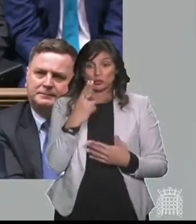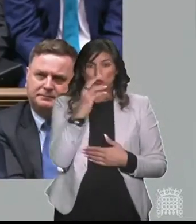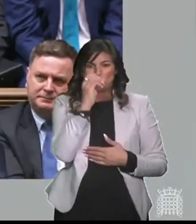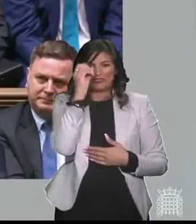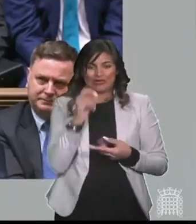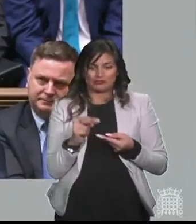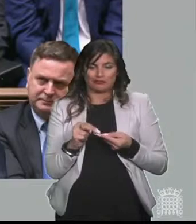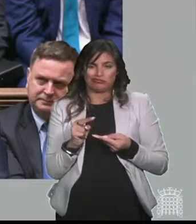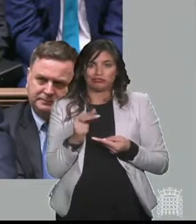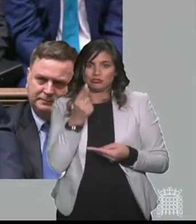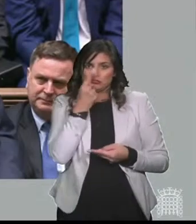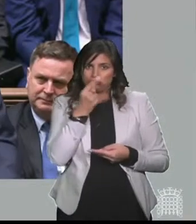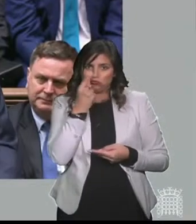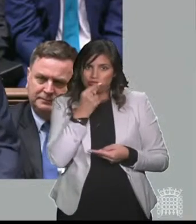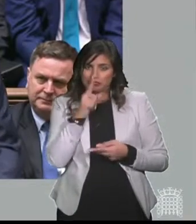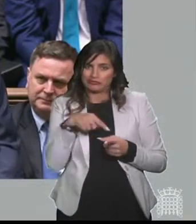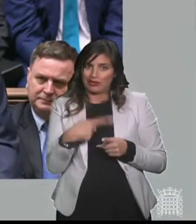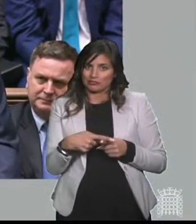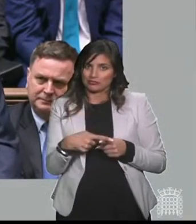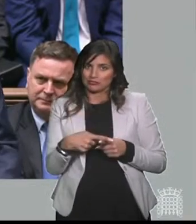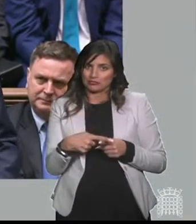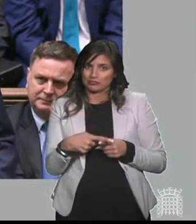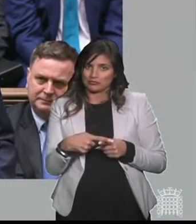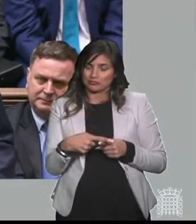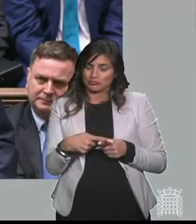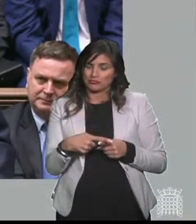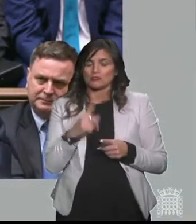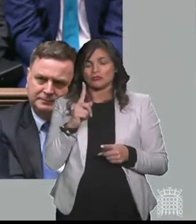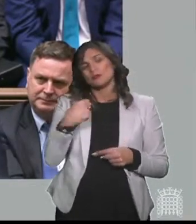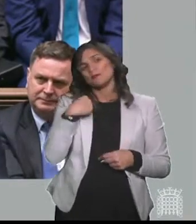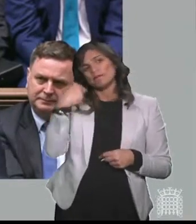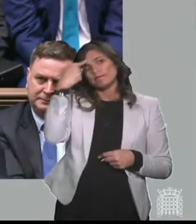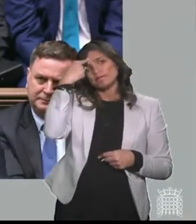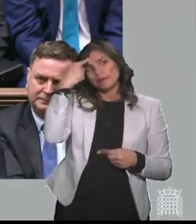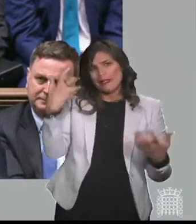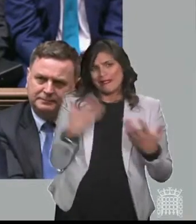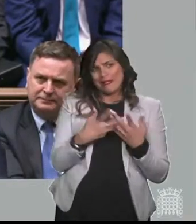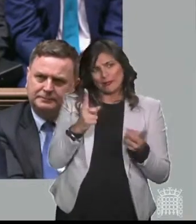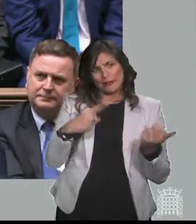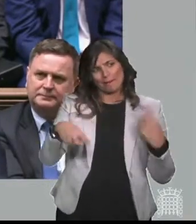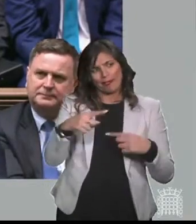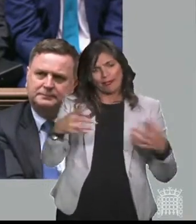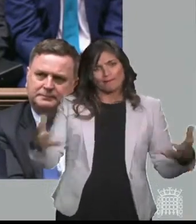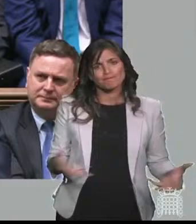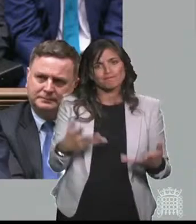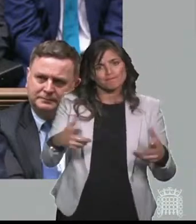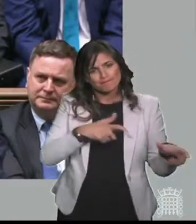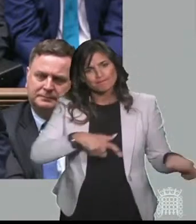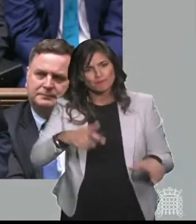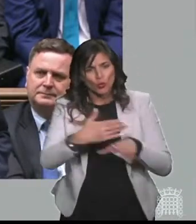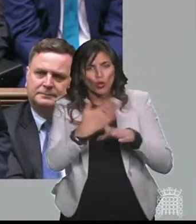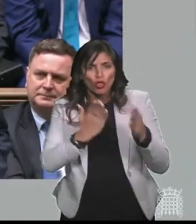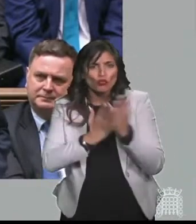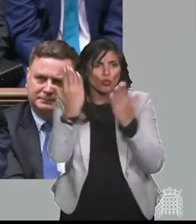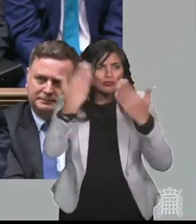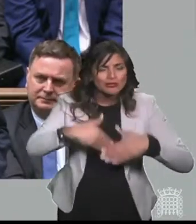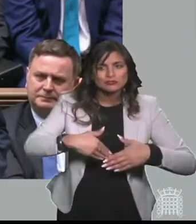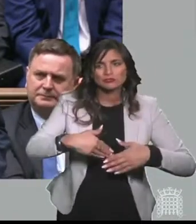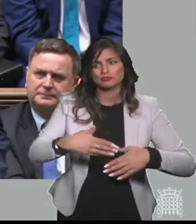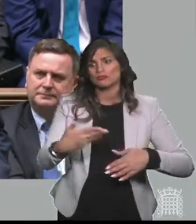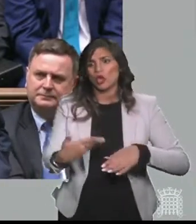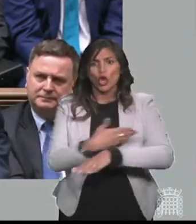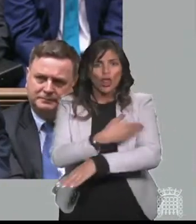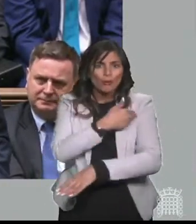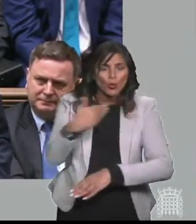rate. If we want people to get up early in the morning, if we want them to work nights, if we want an economy where people go the